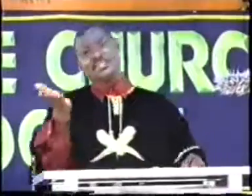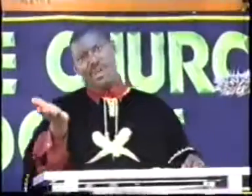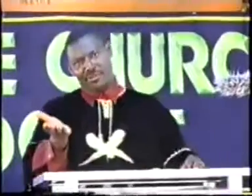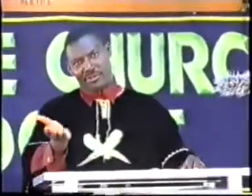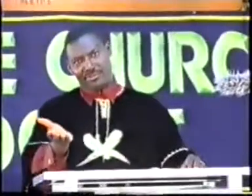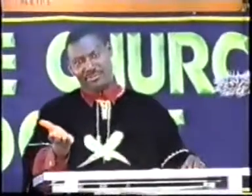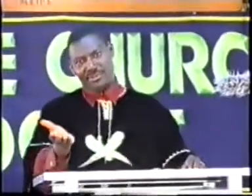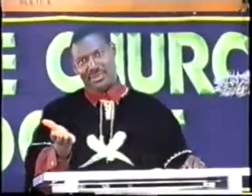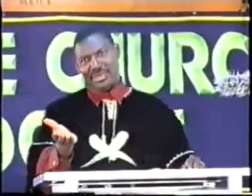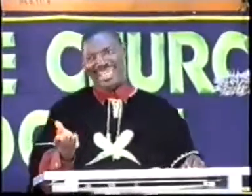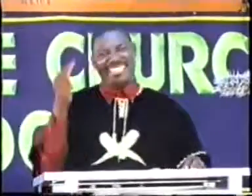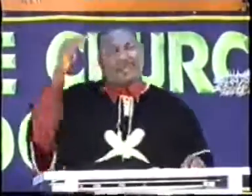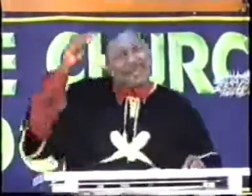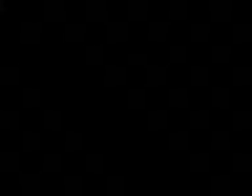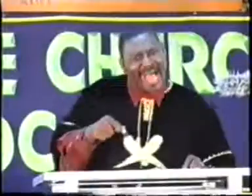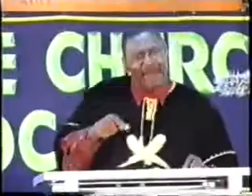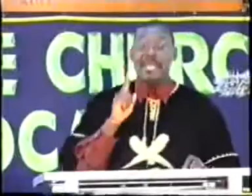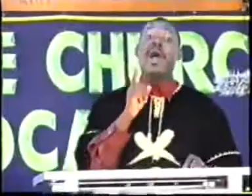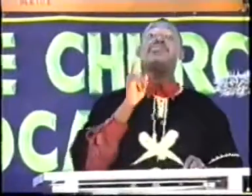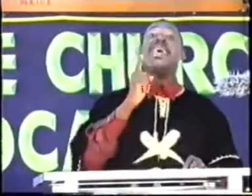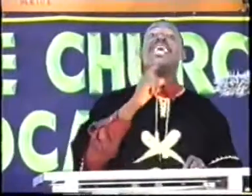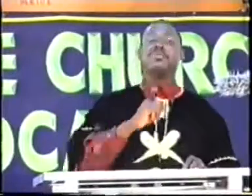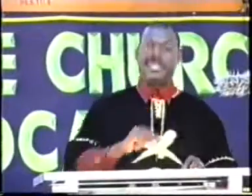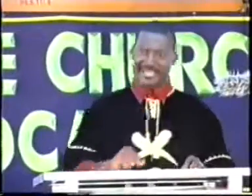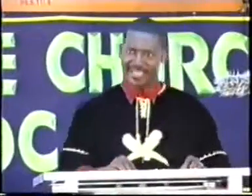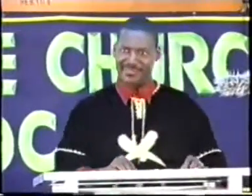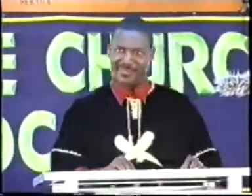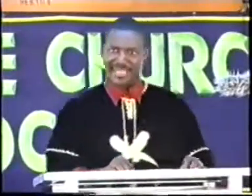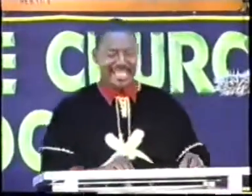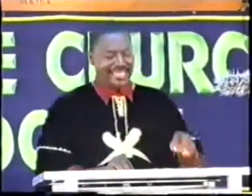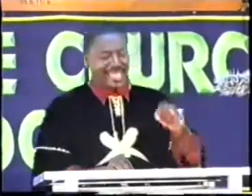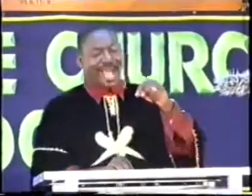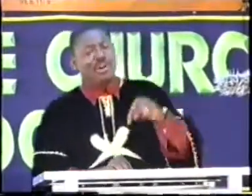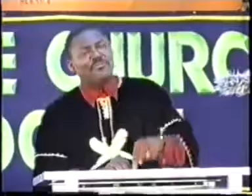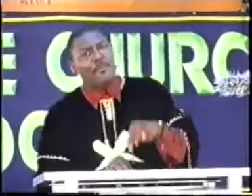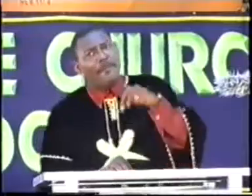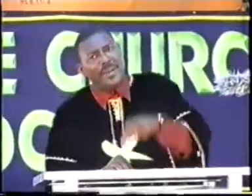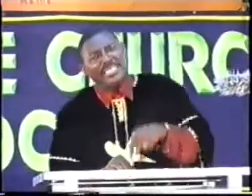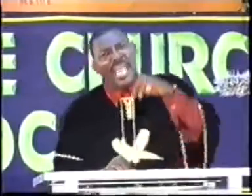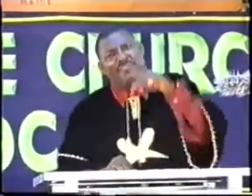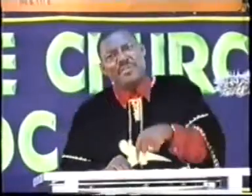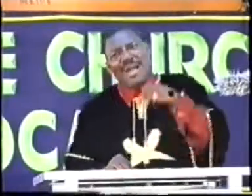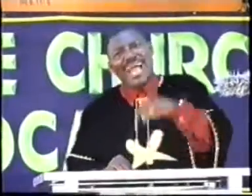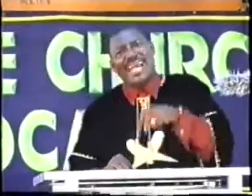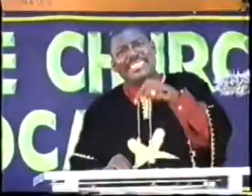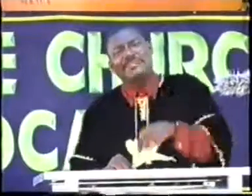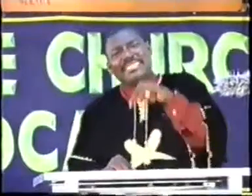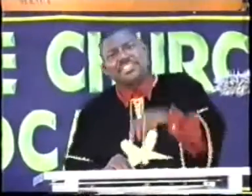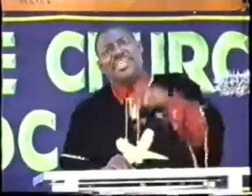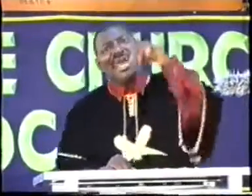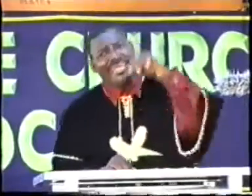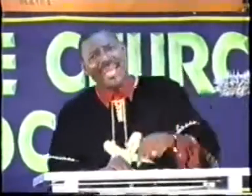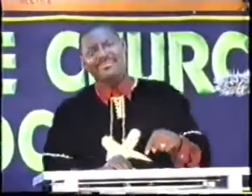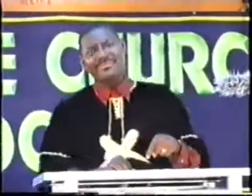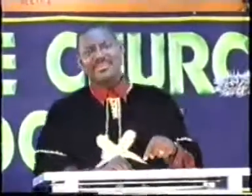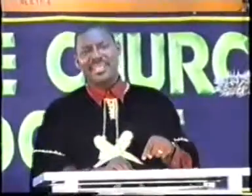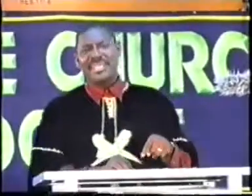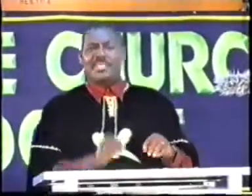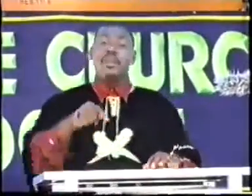che Israel for no. Na sem bisa me di ba wiye last week ne say asofo be preachi every Malachi chapter 3